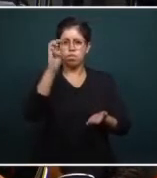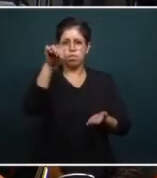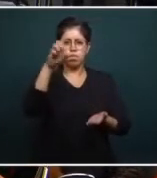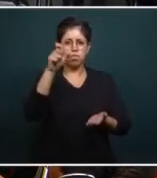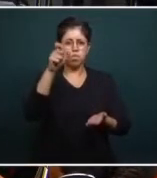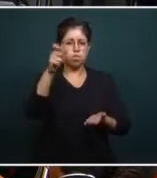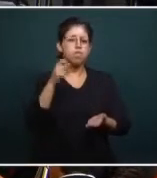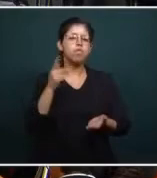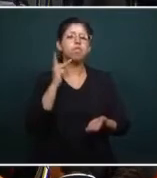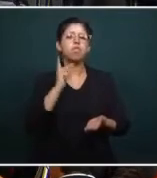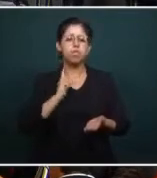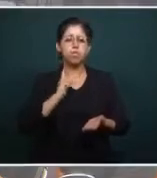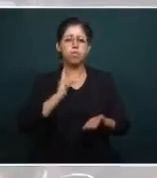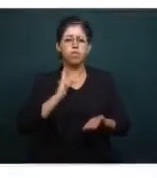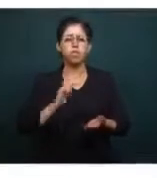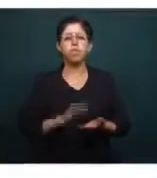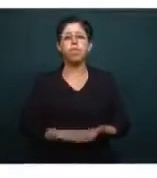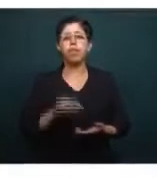the cisterns